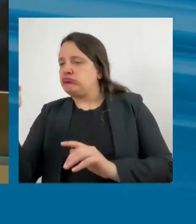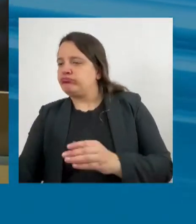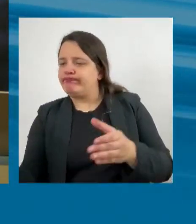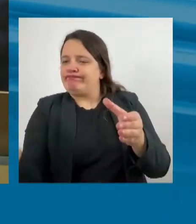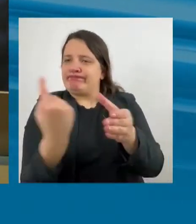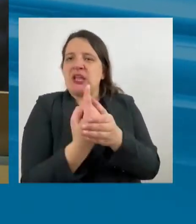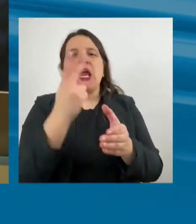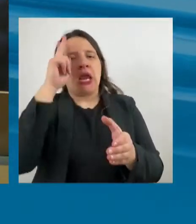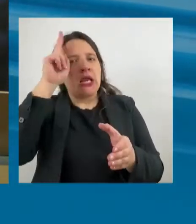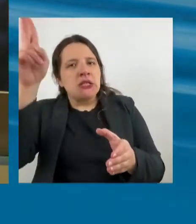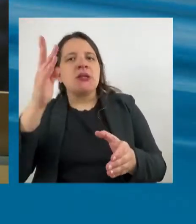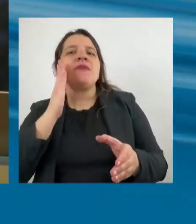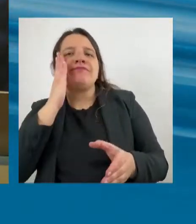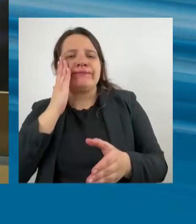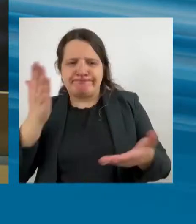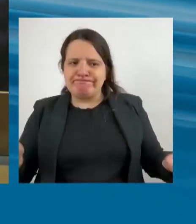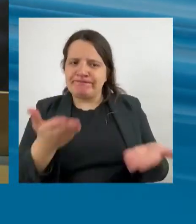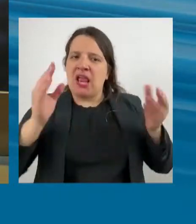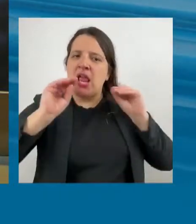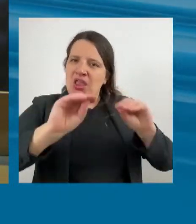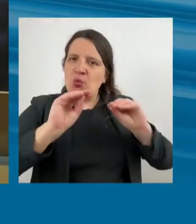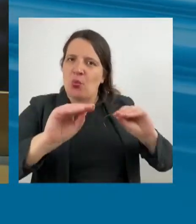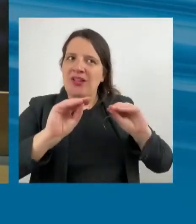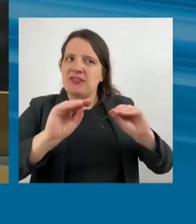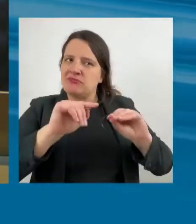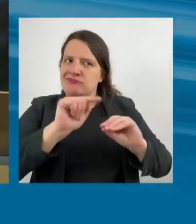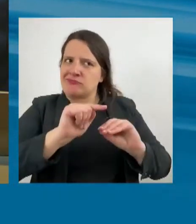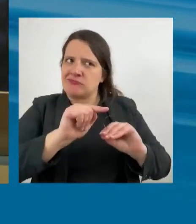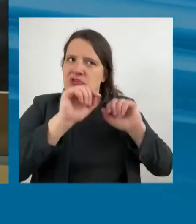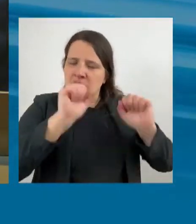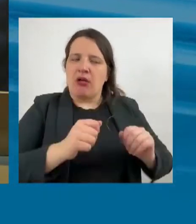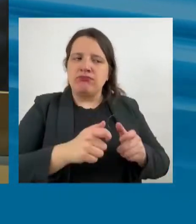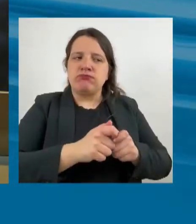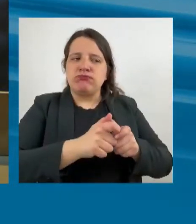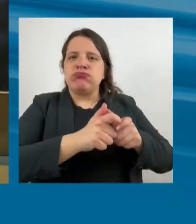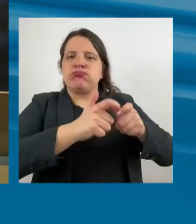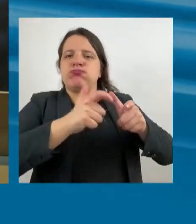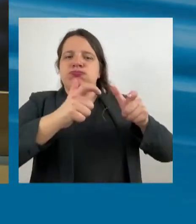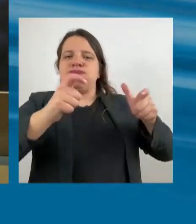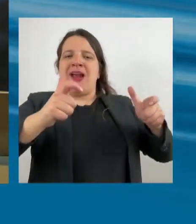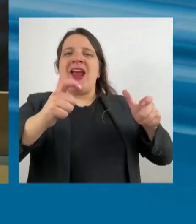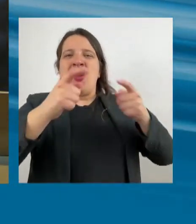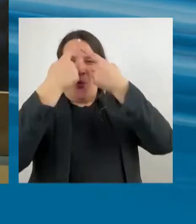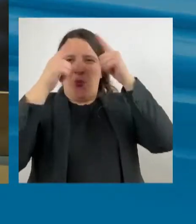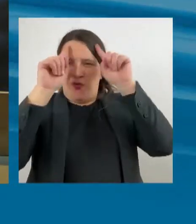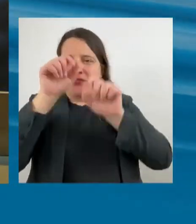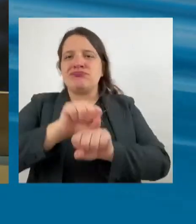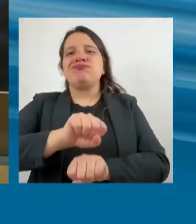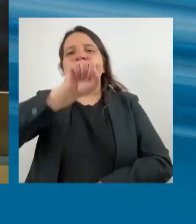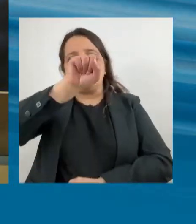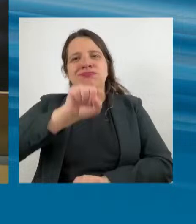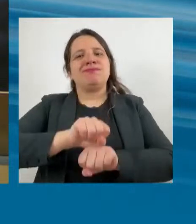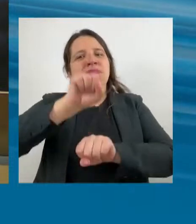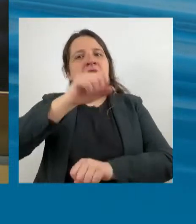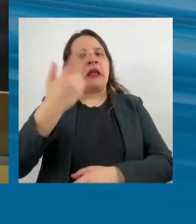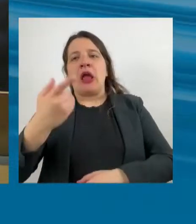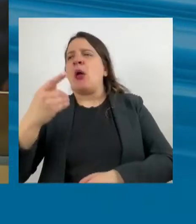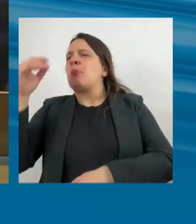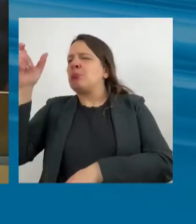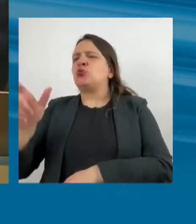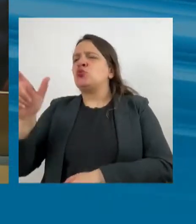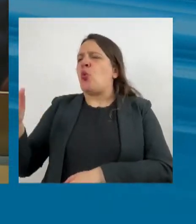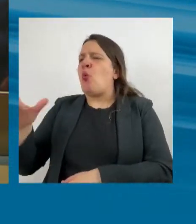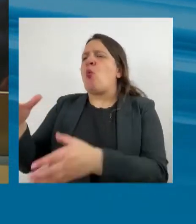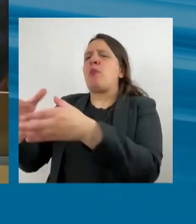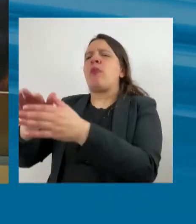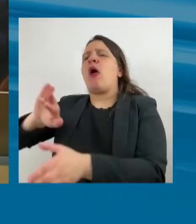of the last decade of last century. That's a fundamental measure to reduce inequality